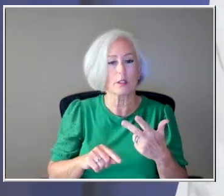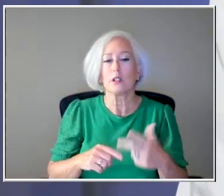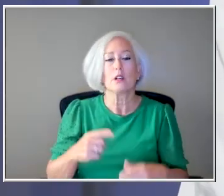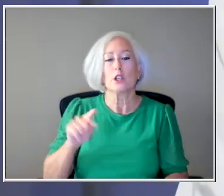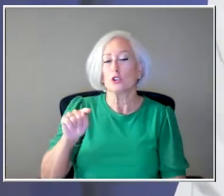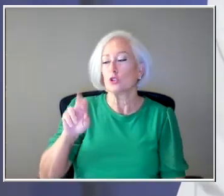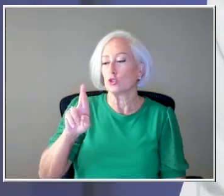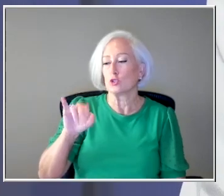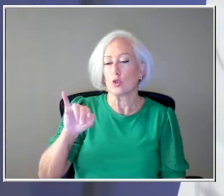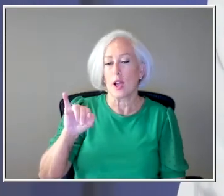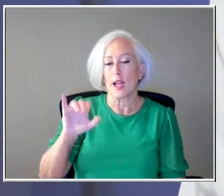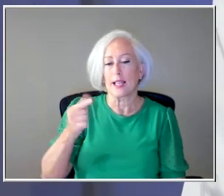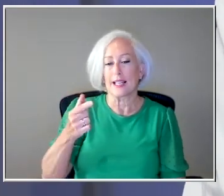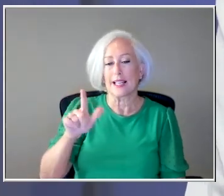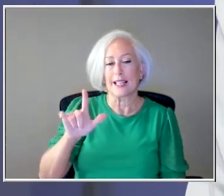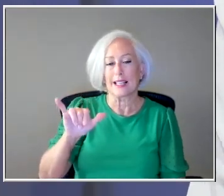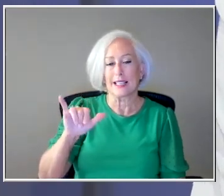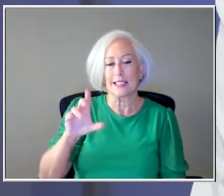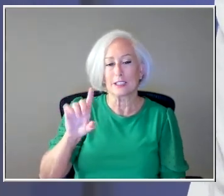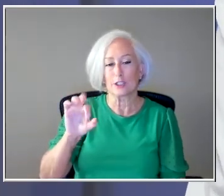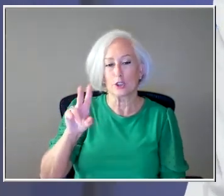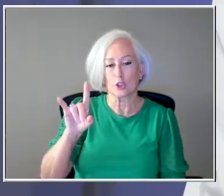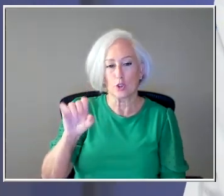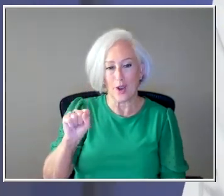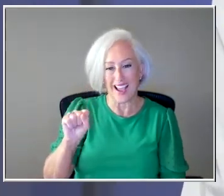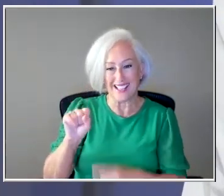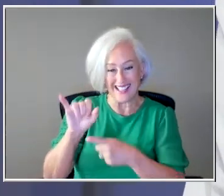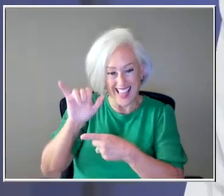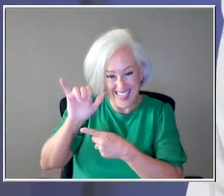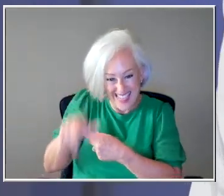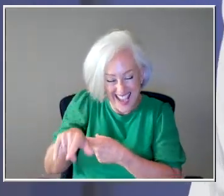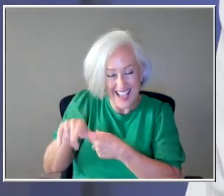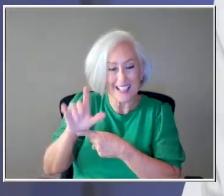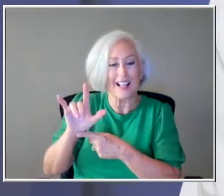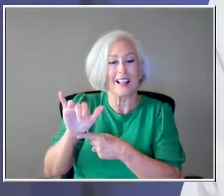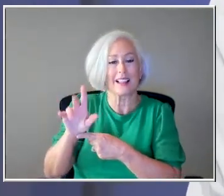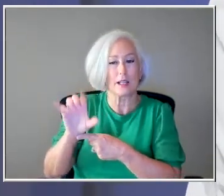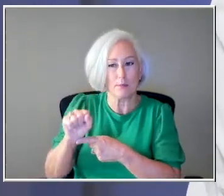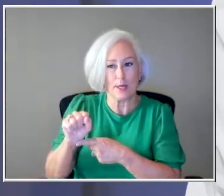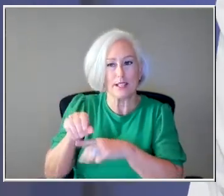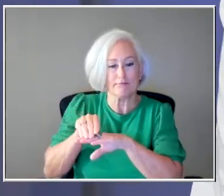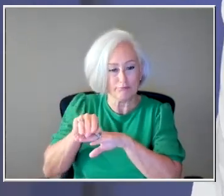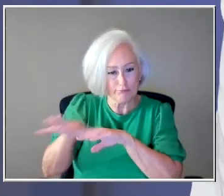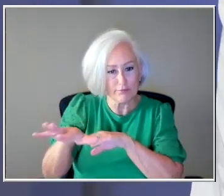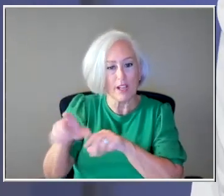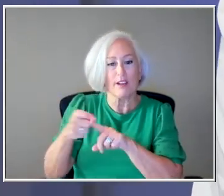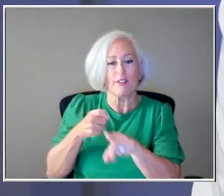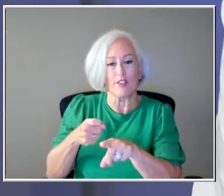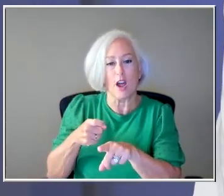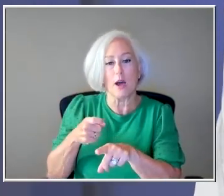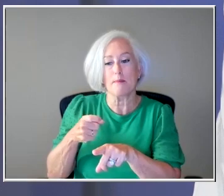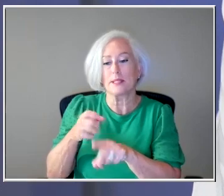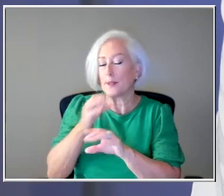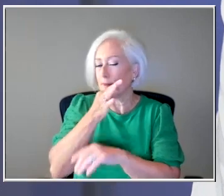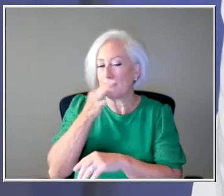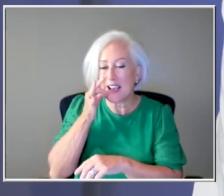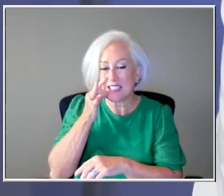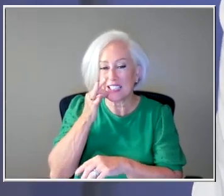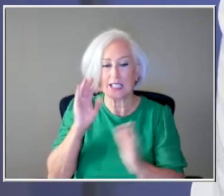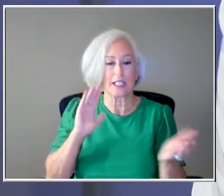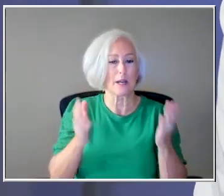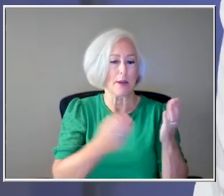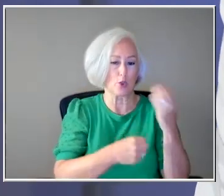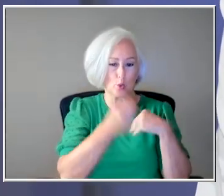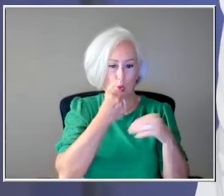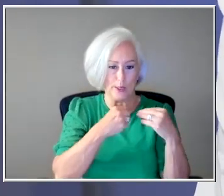that's the lipid that is affected by fasting versus non-fasting. There are studies going back to the 1980s where